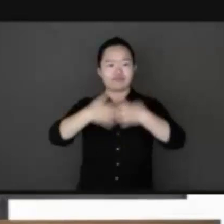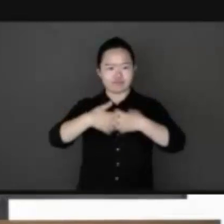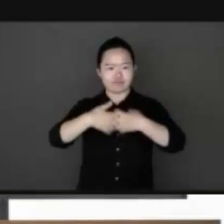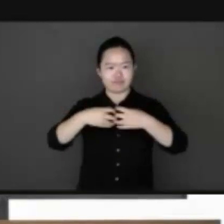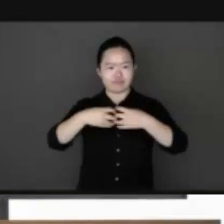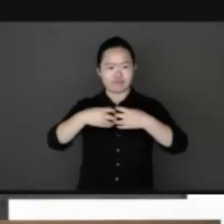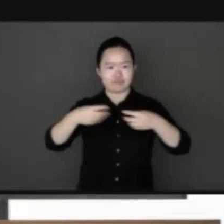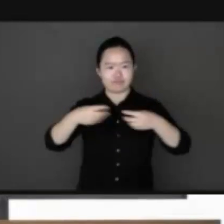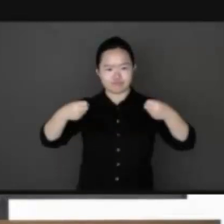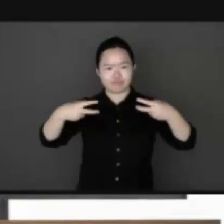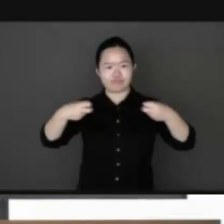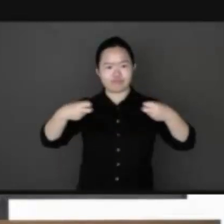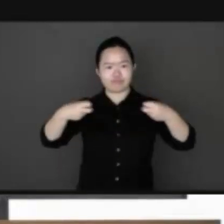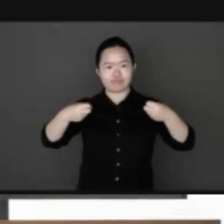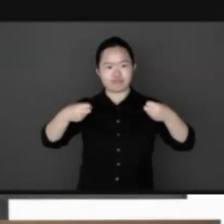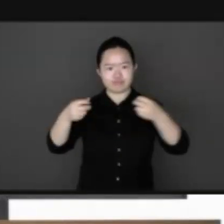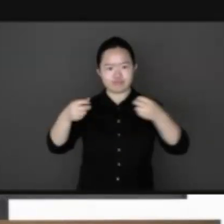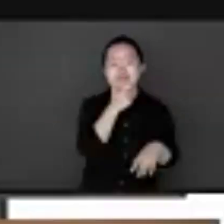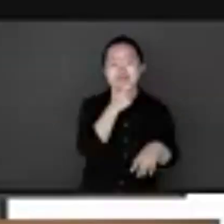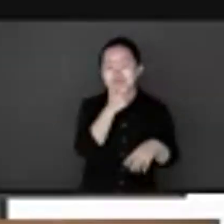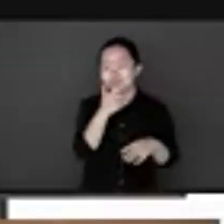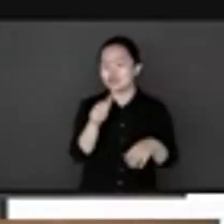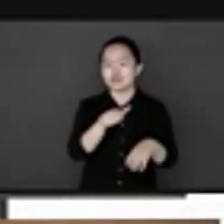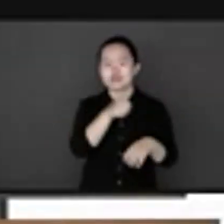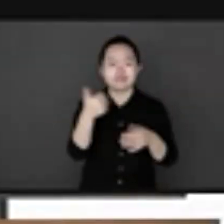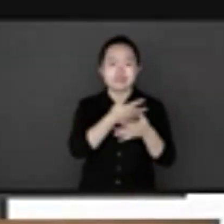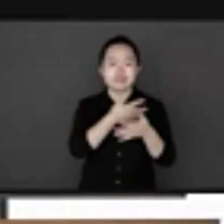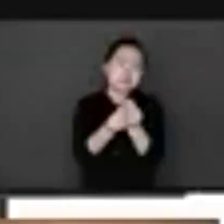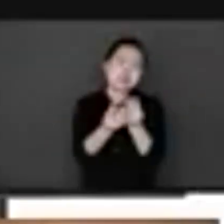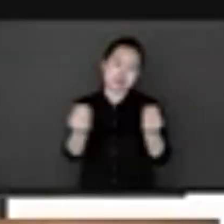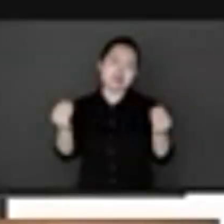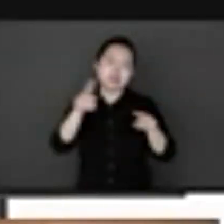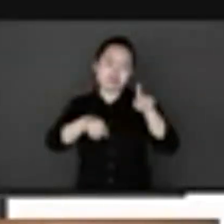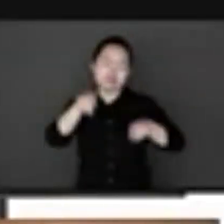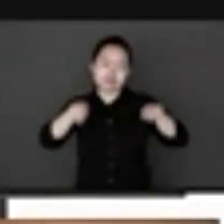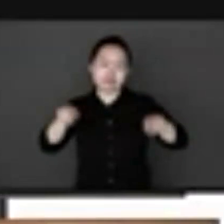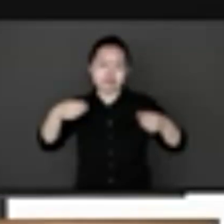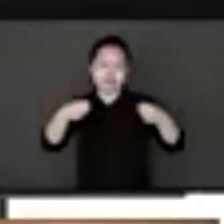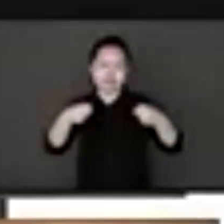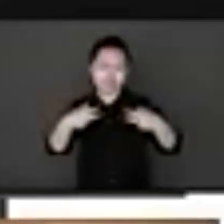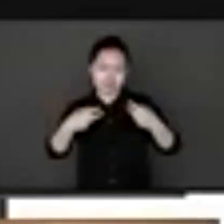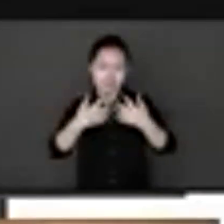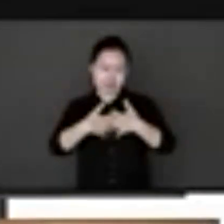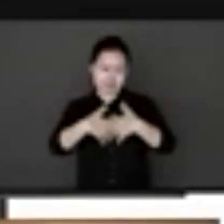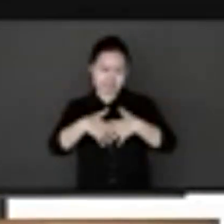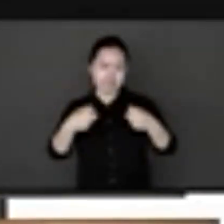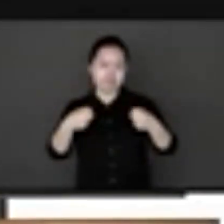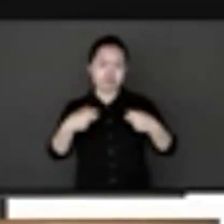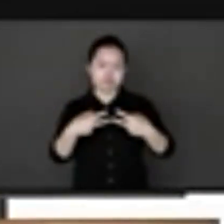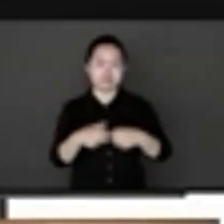different languages and so on. Open captions are excluded, and that's one of the things where we come to in a